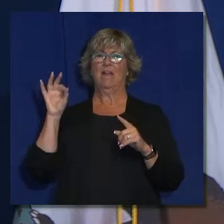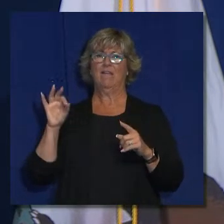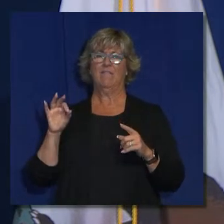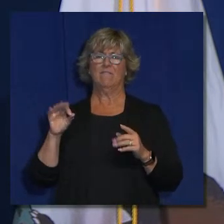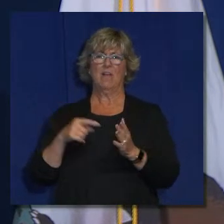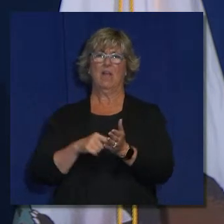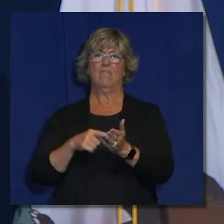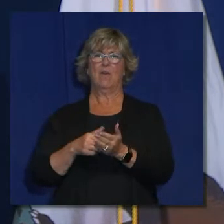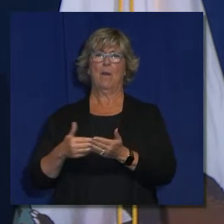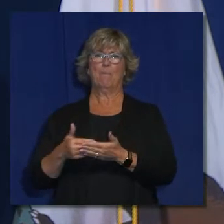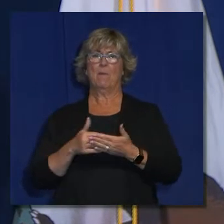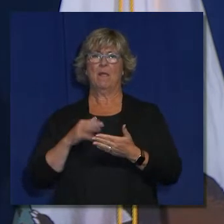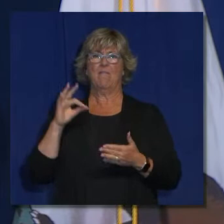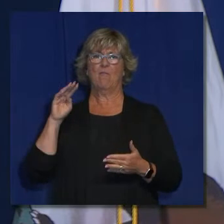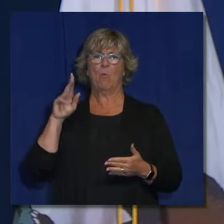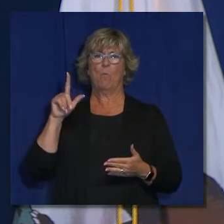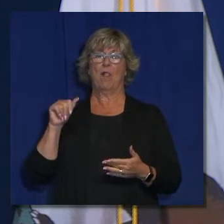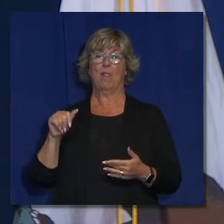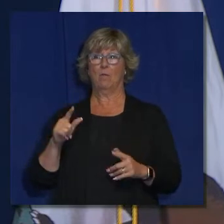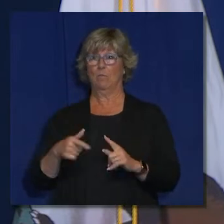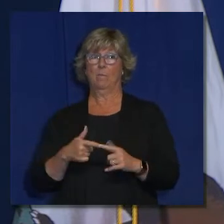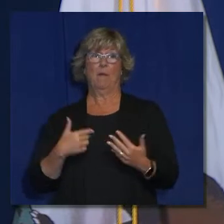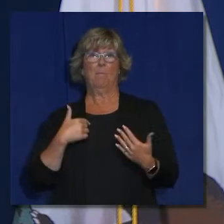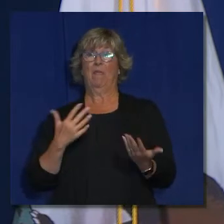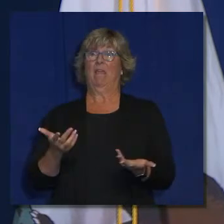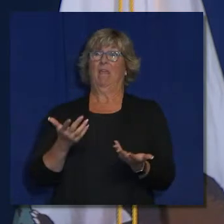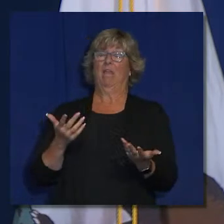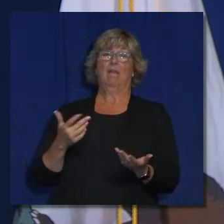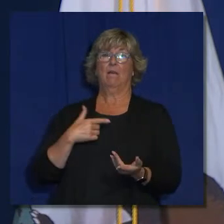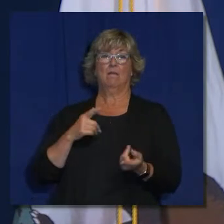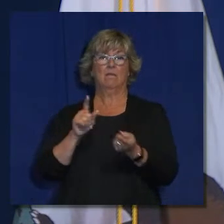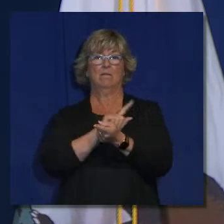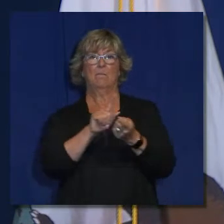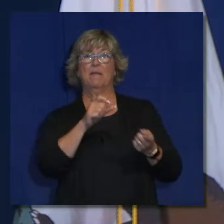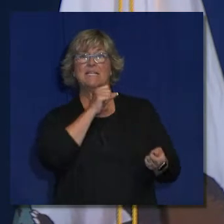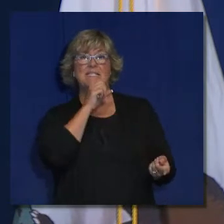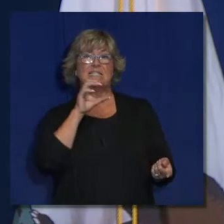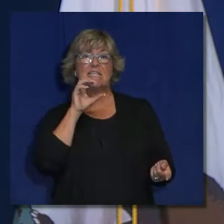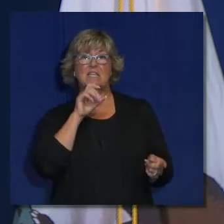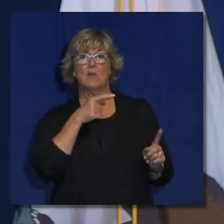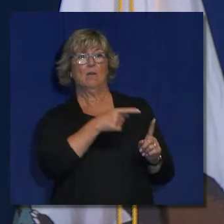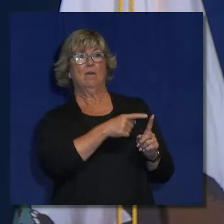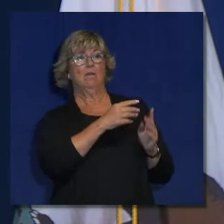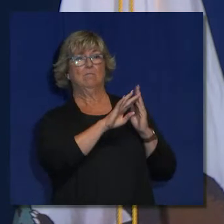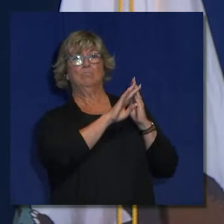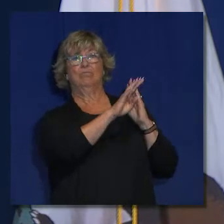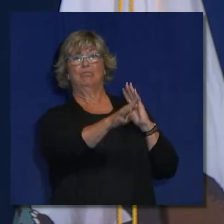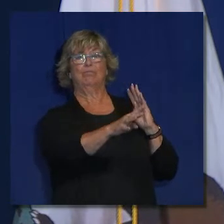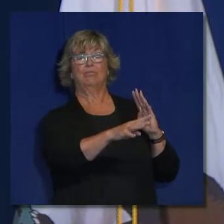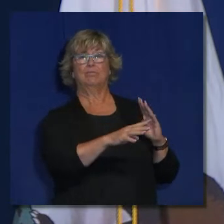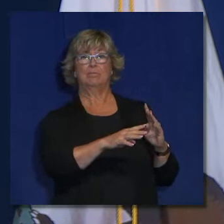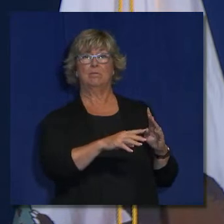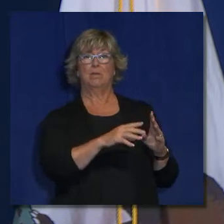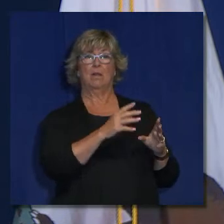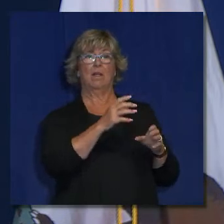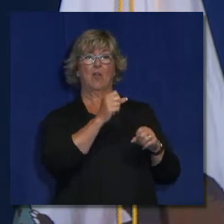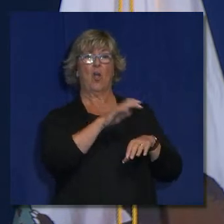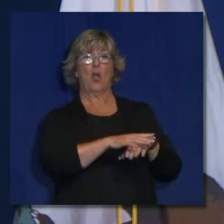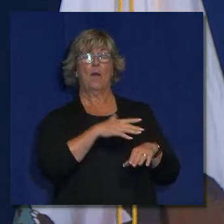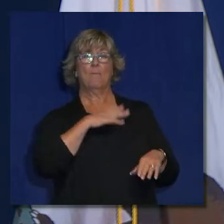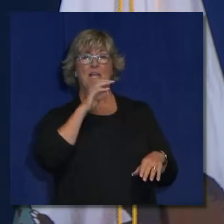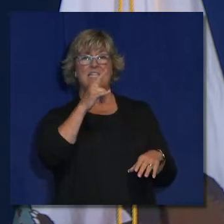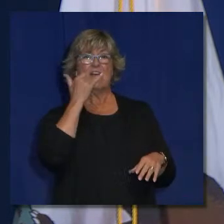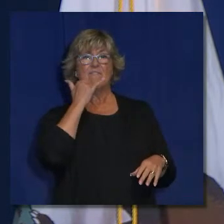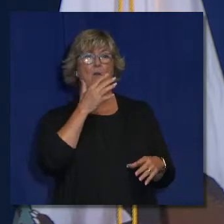afford, baby formula. What about me? Then we met, a lot of seniors were lighting up. I think they all got my cell phone. Why